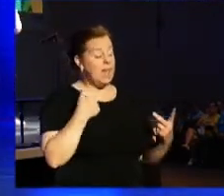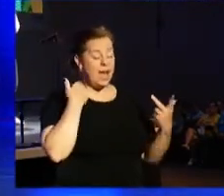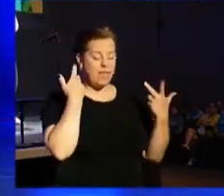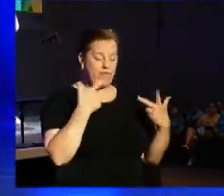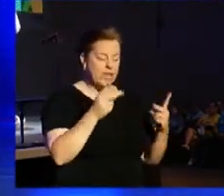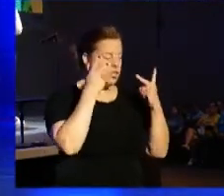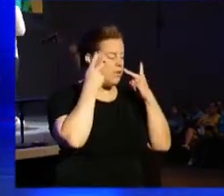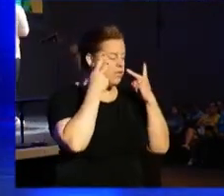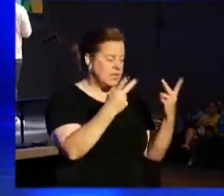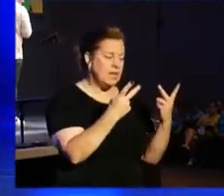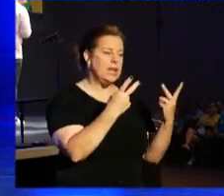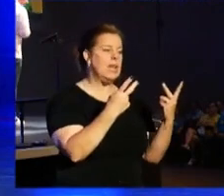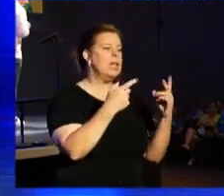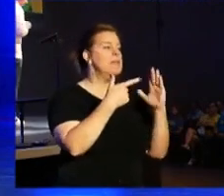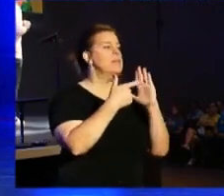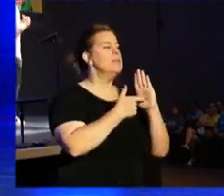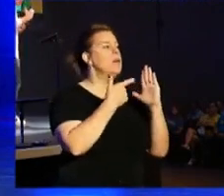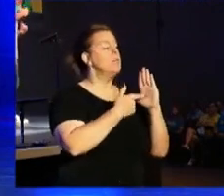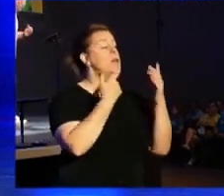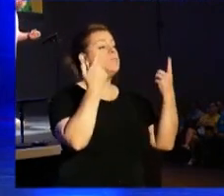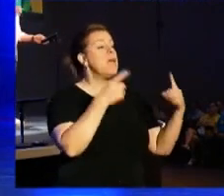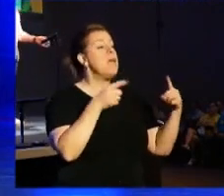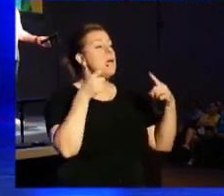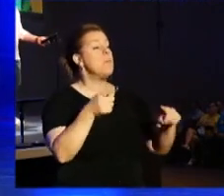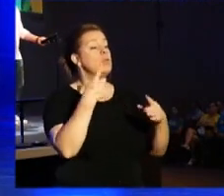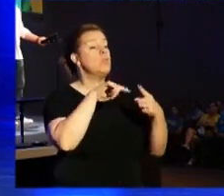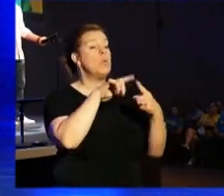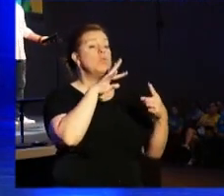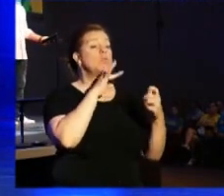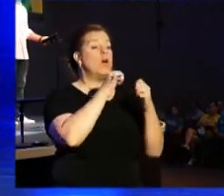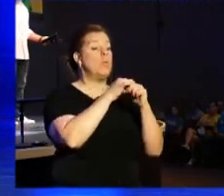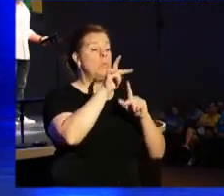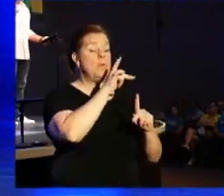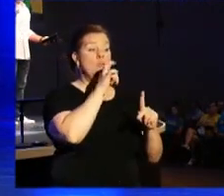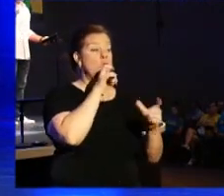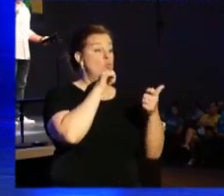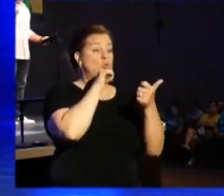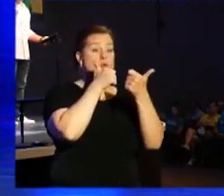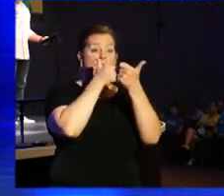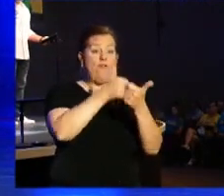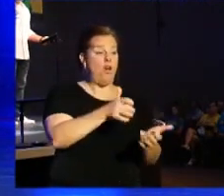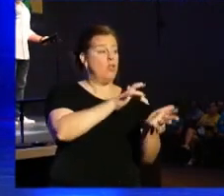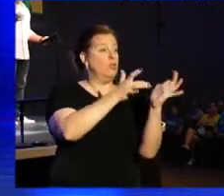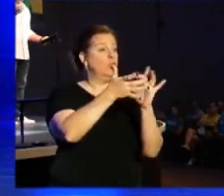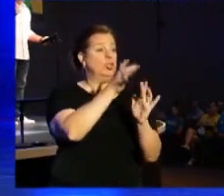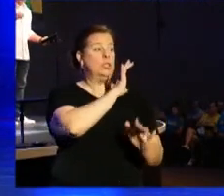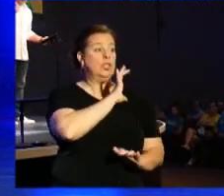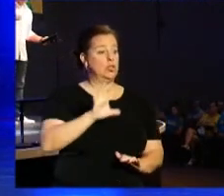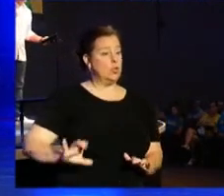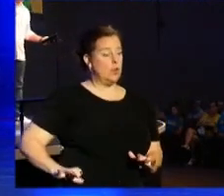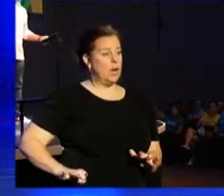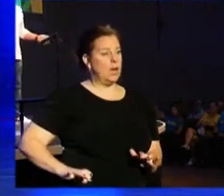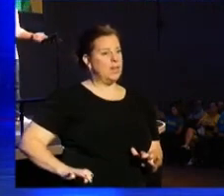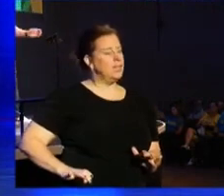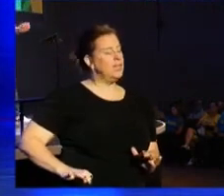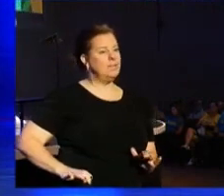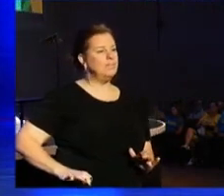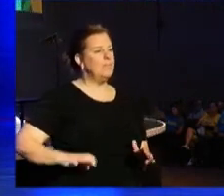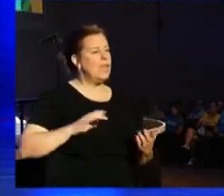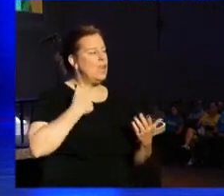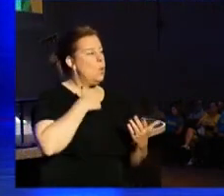tendency sometimes when we talk to people who aren't followers of Jesus Christ to fade away into